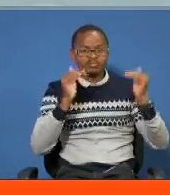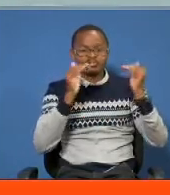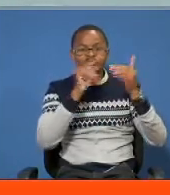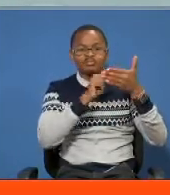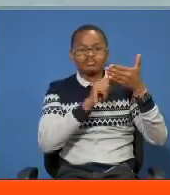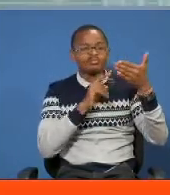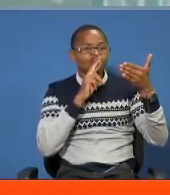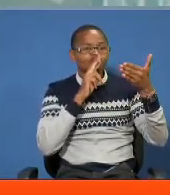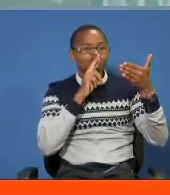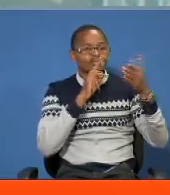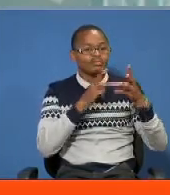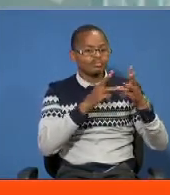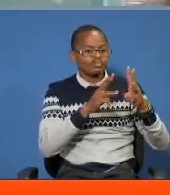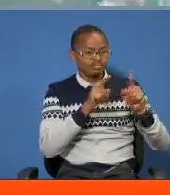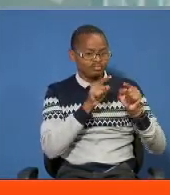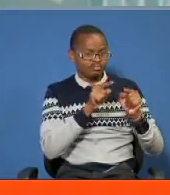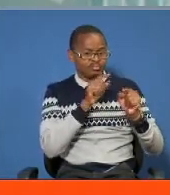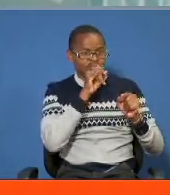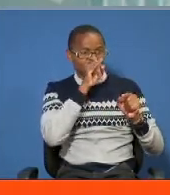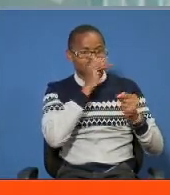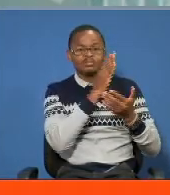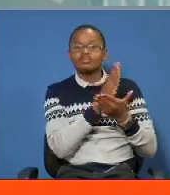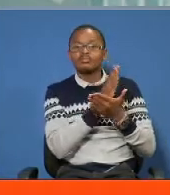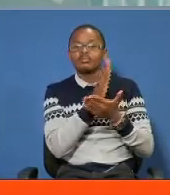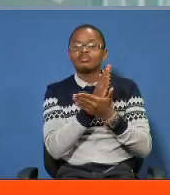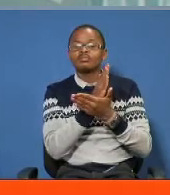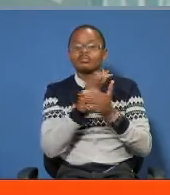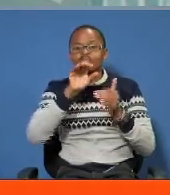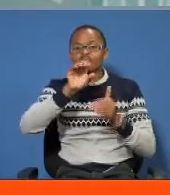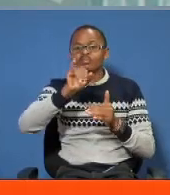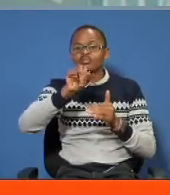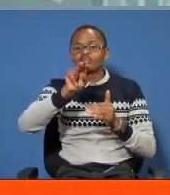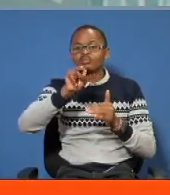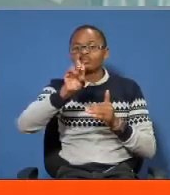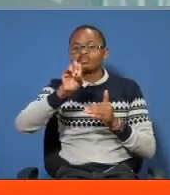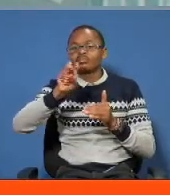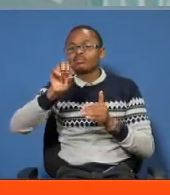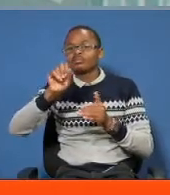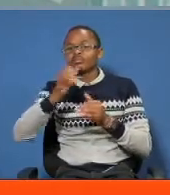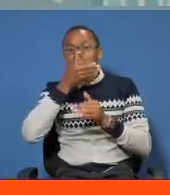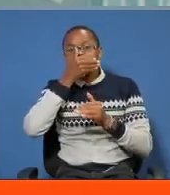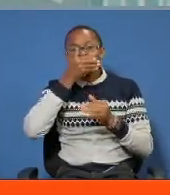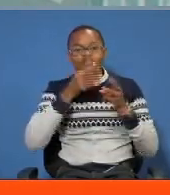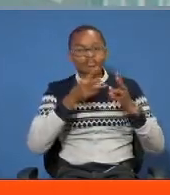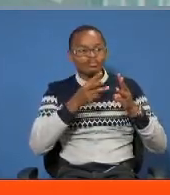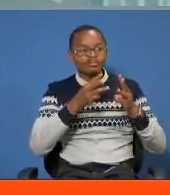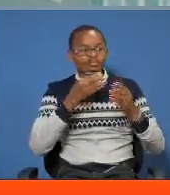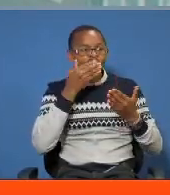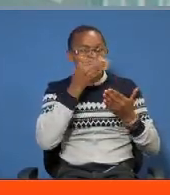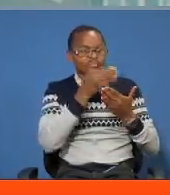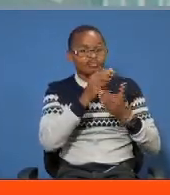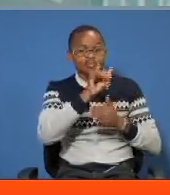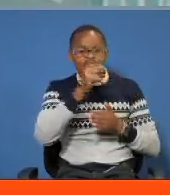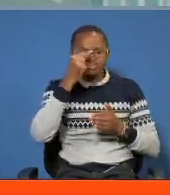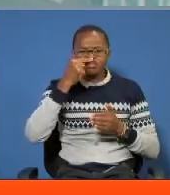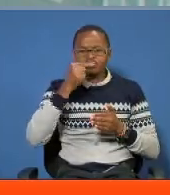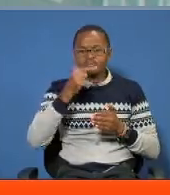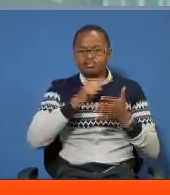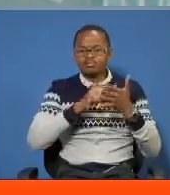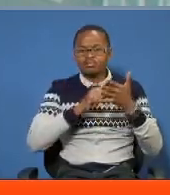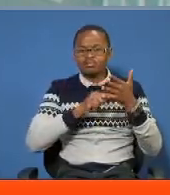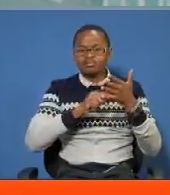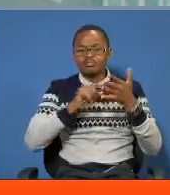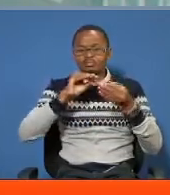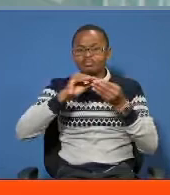early stage, what are the parameters of saying that this is indeed an innovation? So the best way I like answering such questions is by saying,